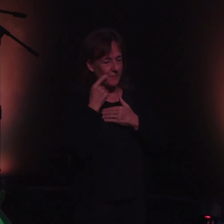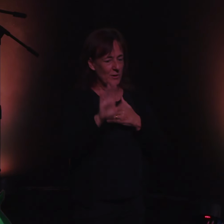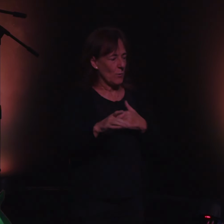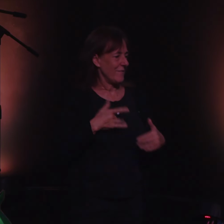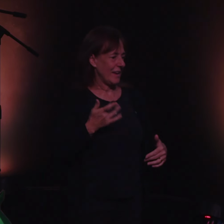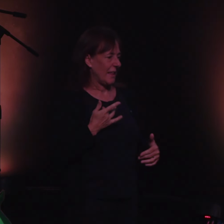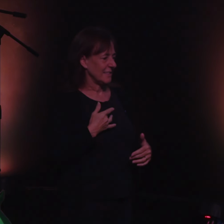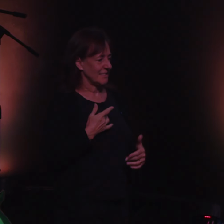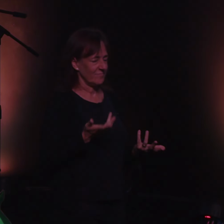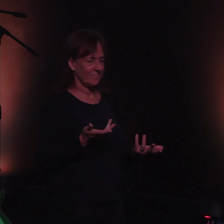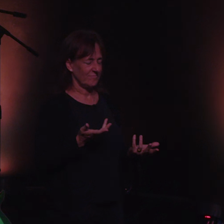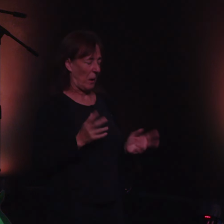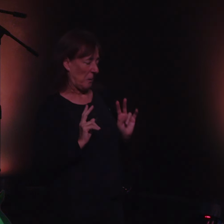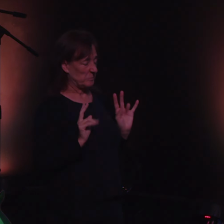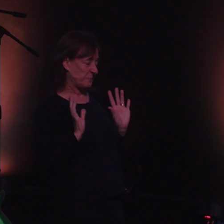your feelings.